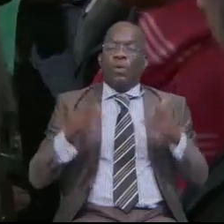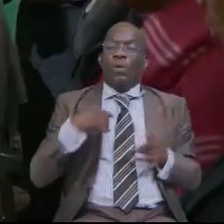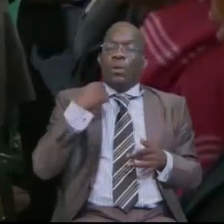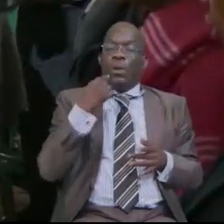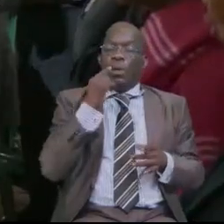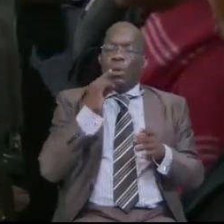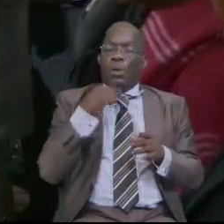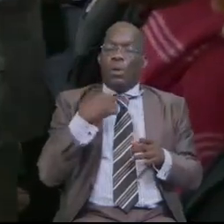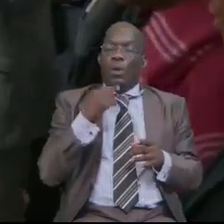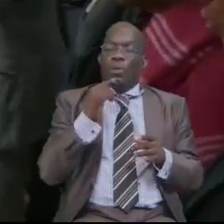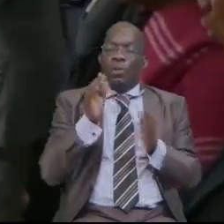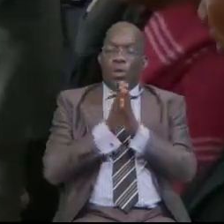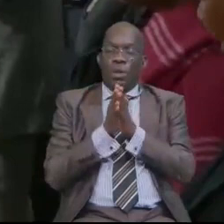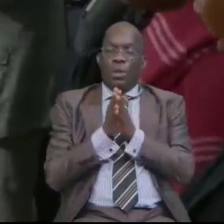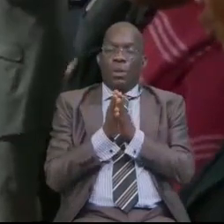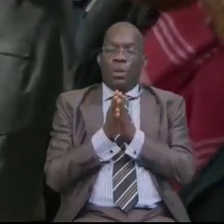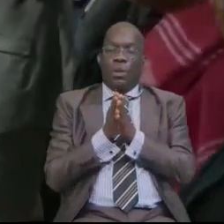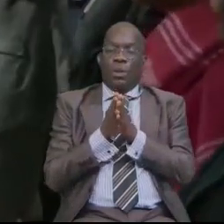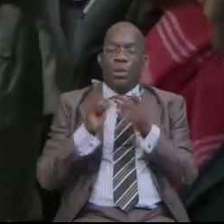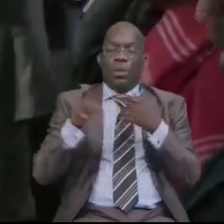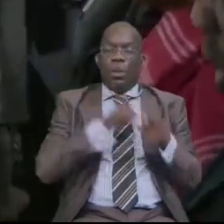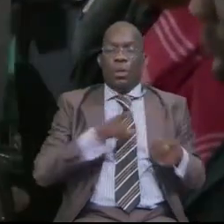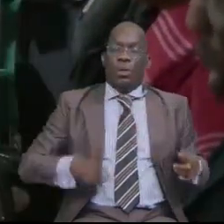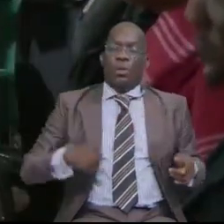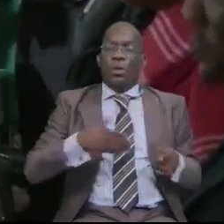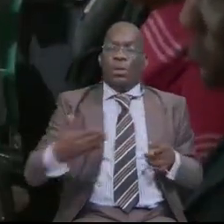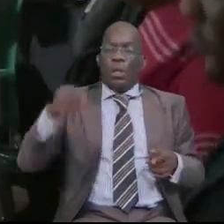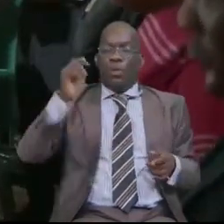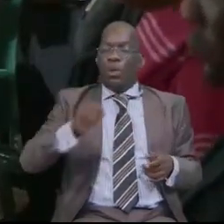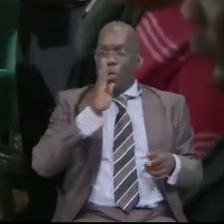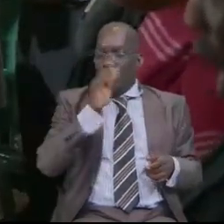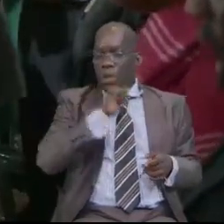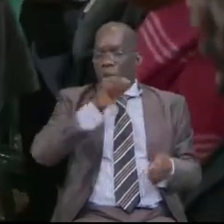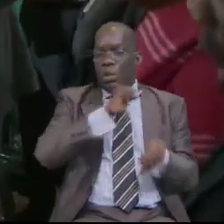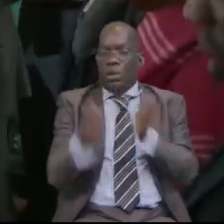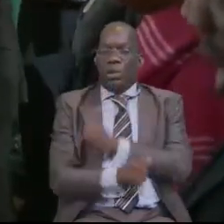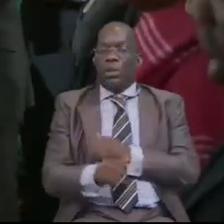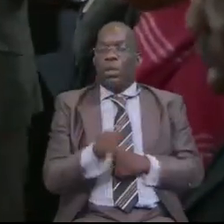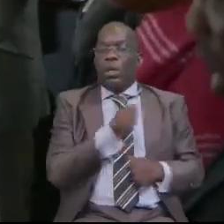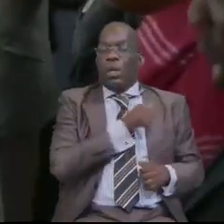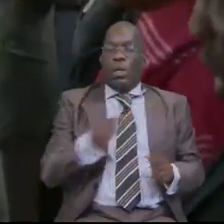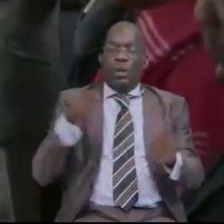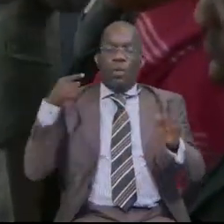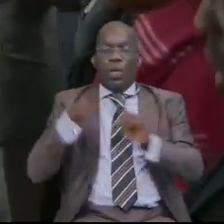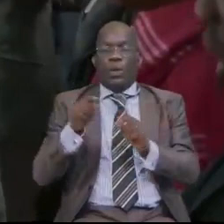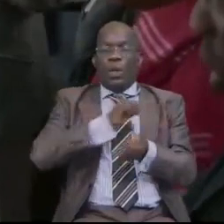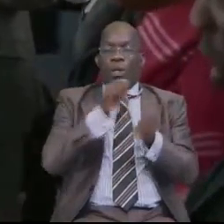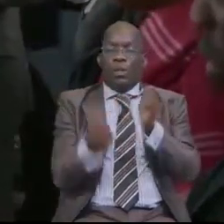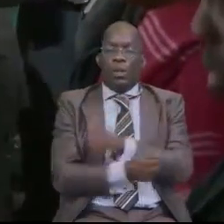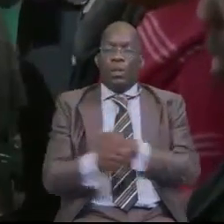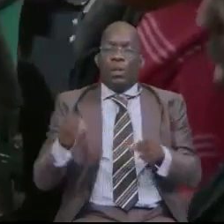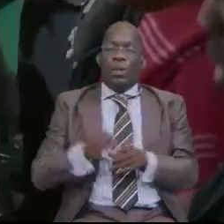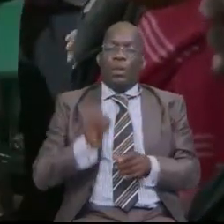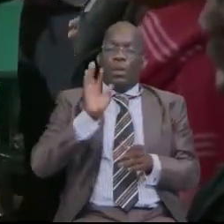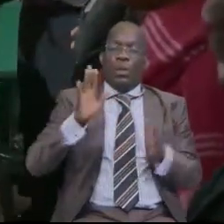Lord, there must be a change, a definite change in your